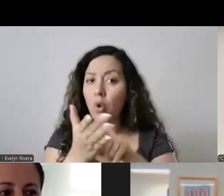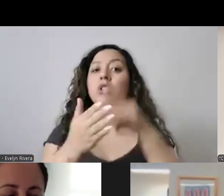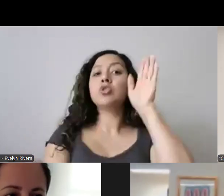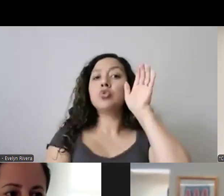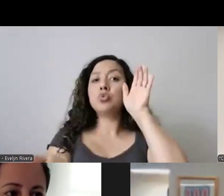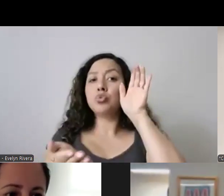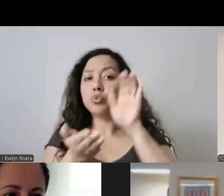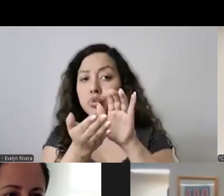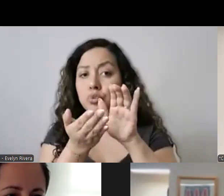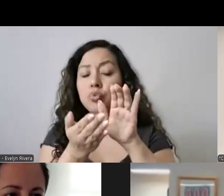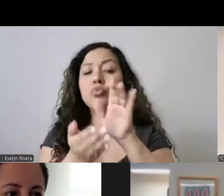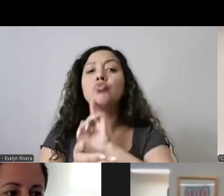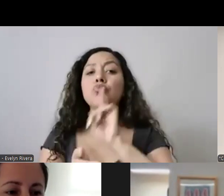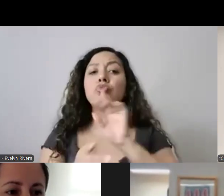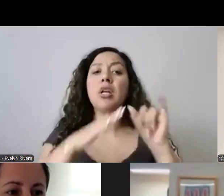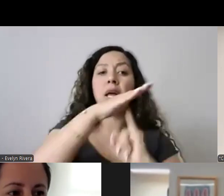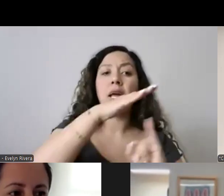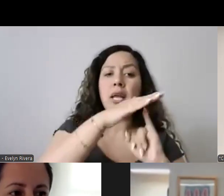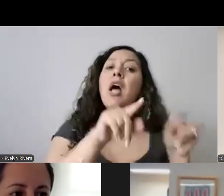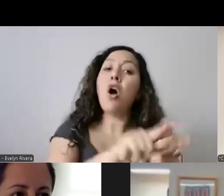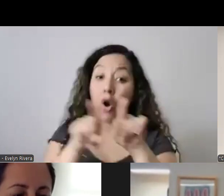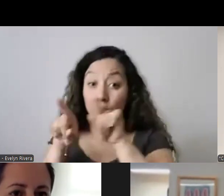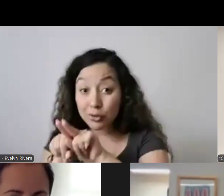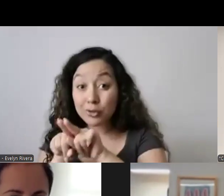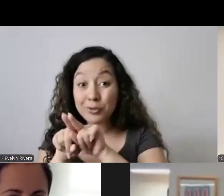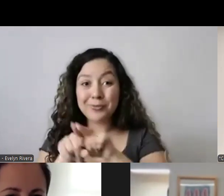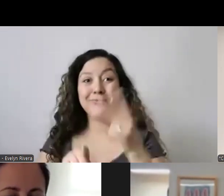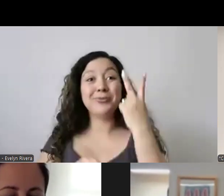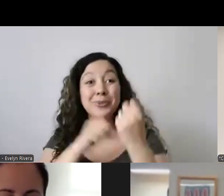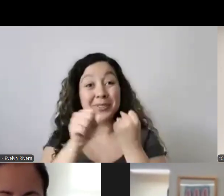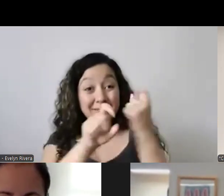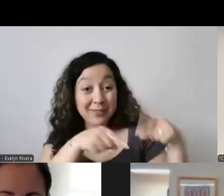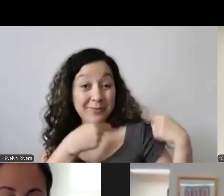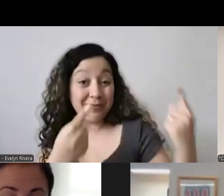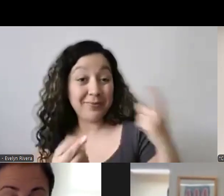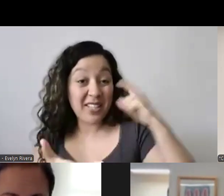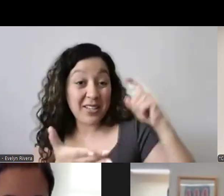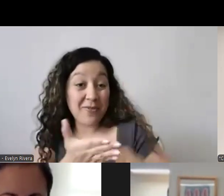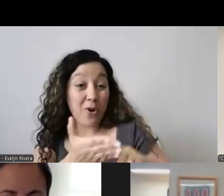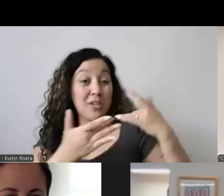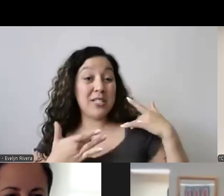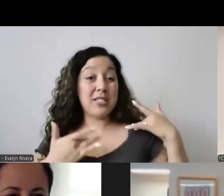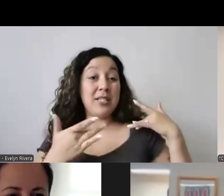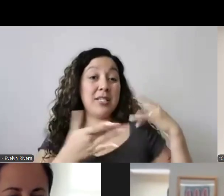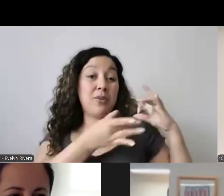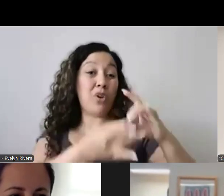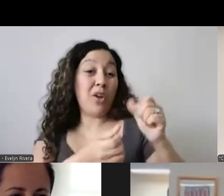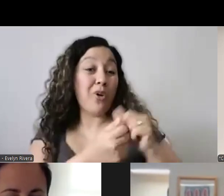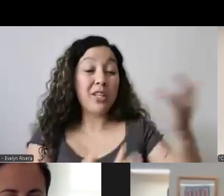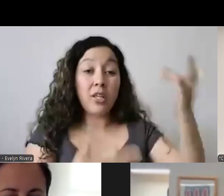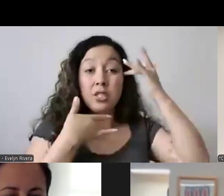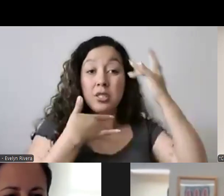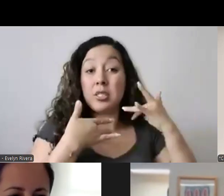depression and anxiety over a 2-year period. And so that program has been, well studied. We're in the middle of